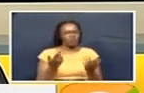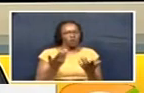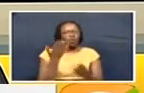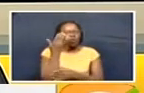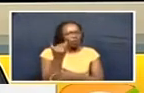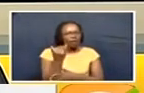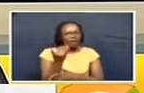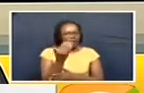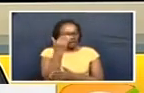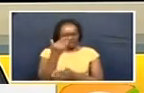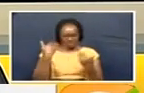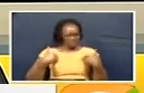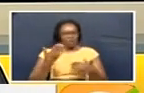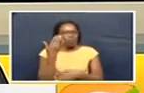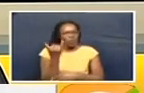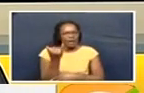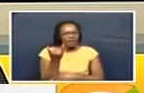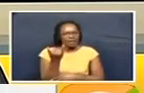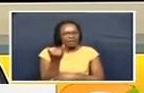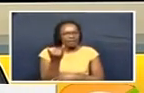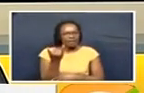why. Why me? I don't think